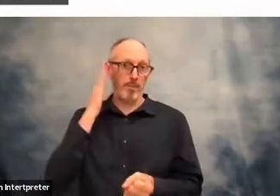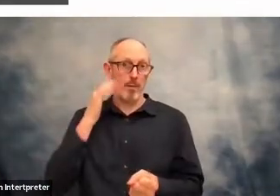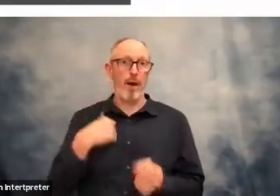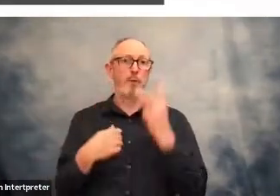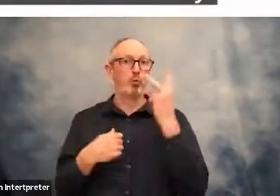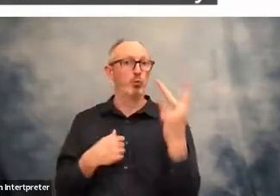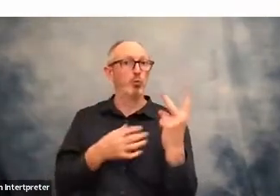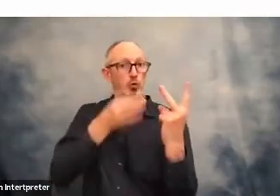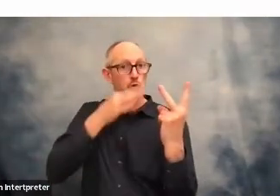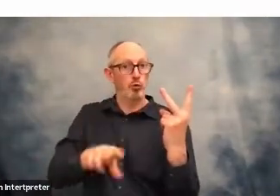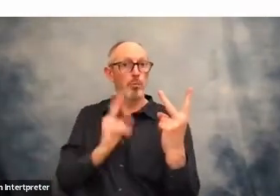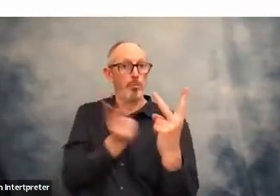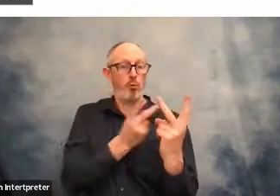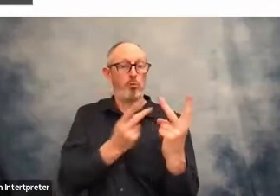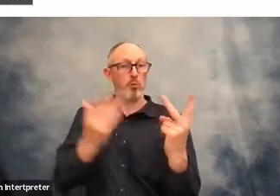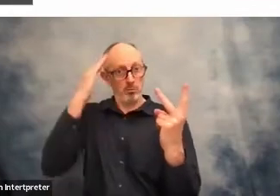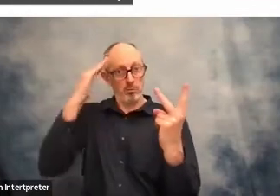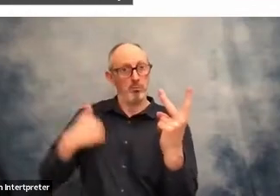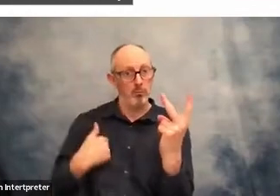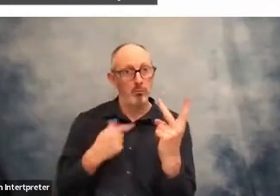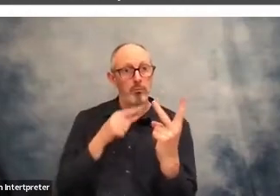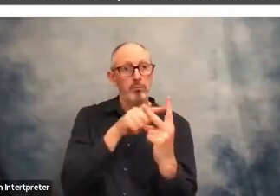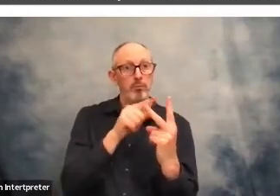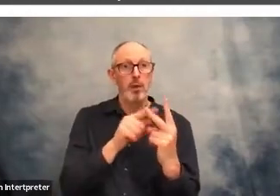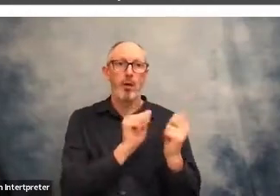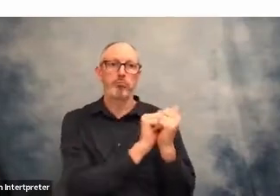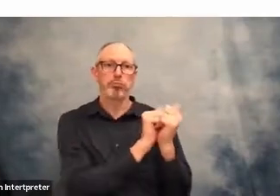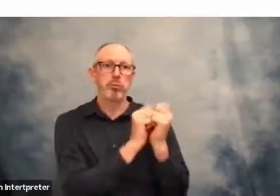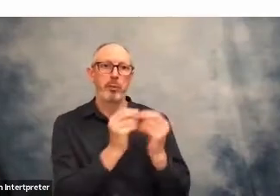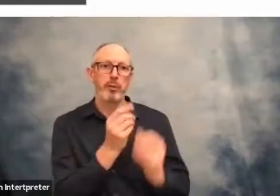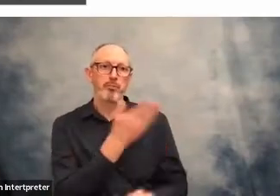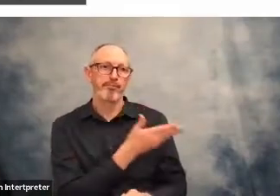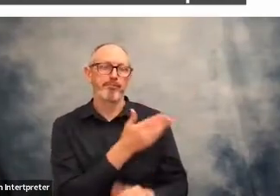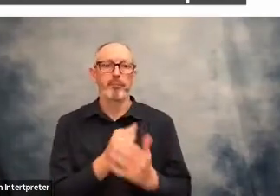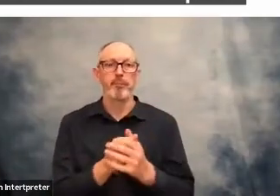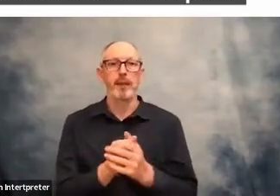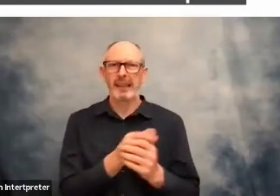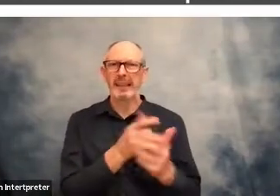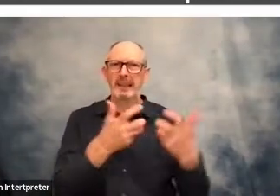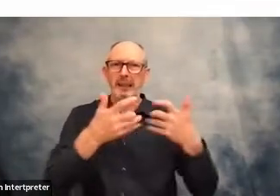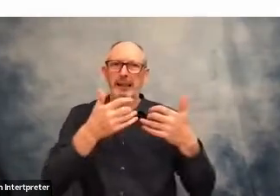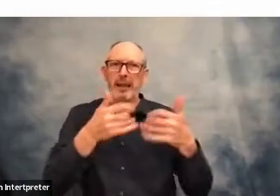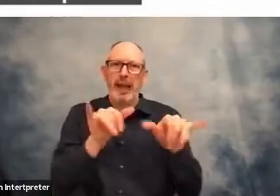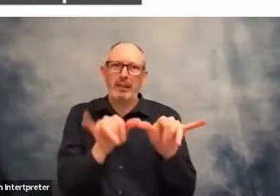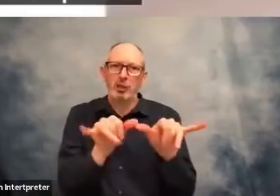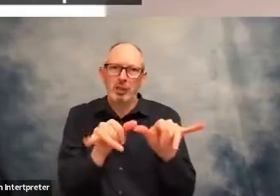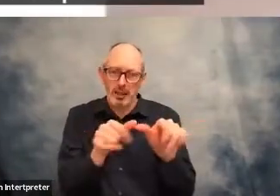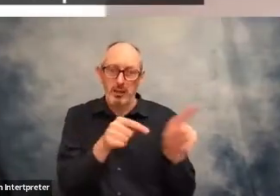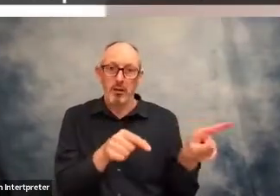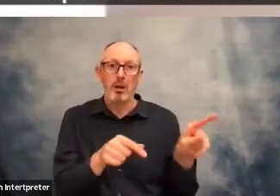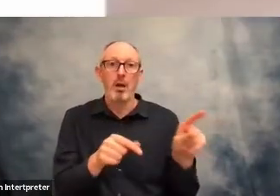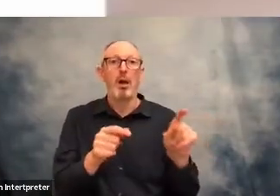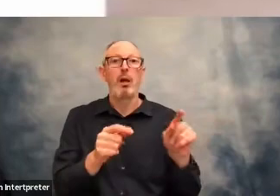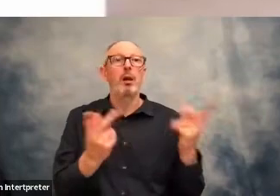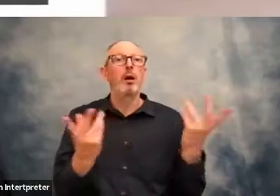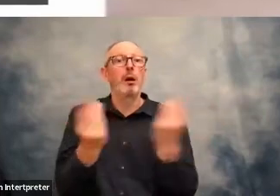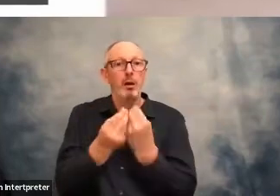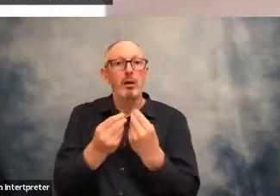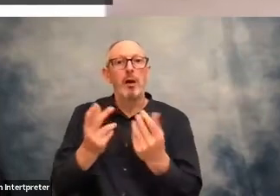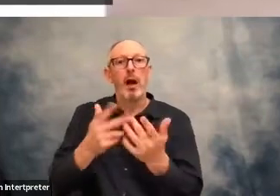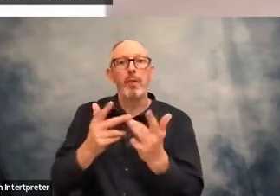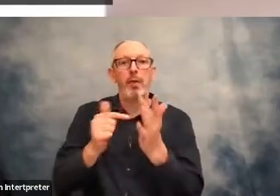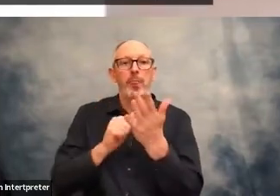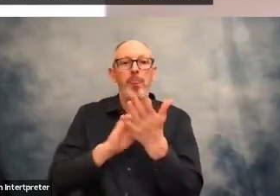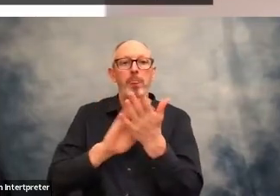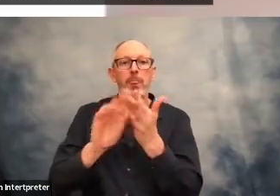children. And this is my co-founder, Sahil Yadav, a mechatronic engineer and software developer. We teamed up with therapists and have developed a world's